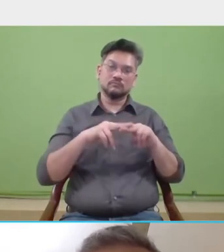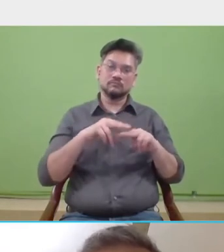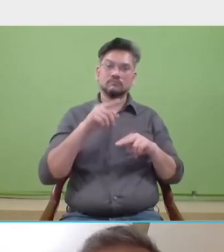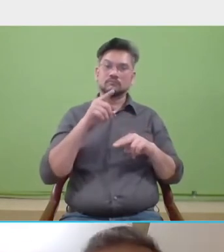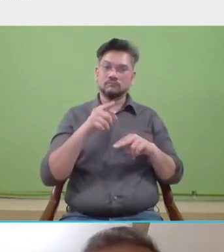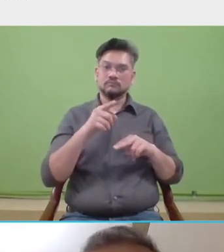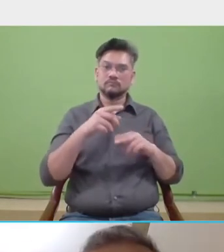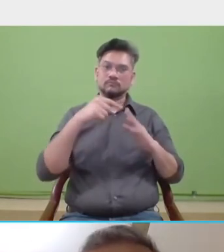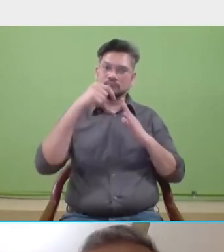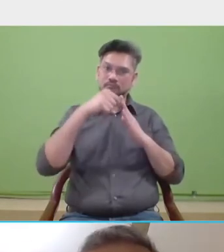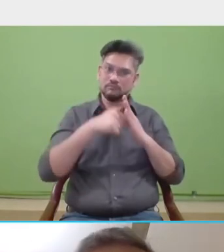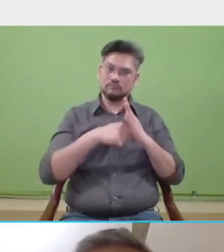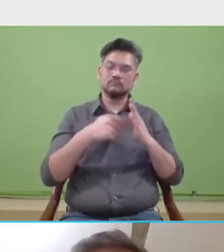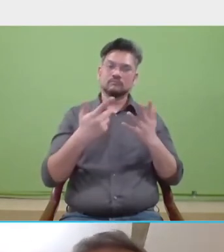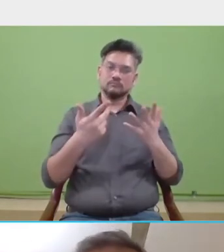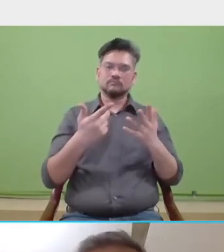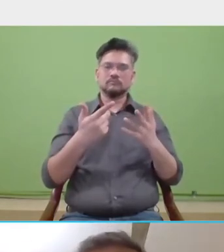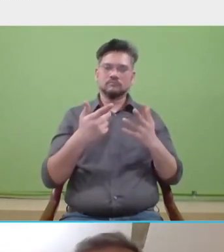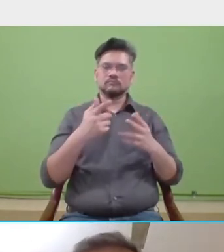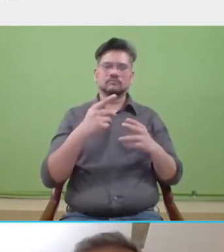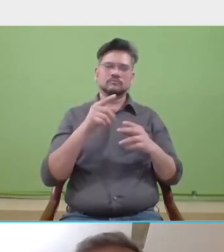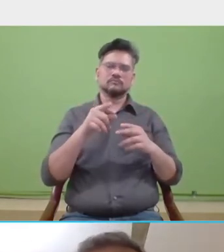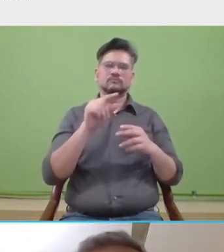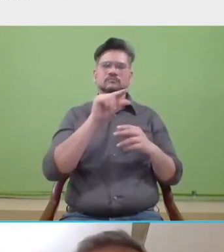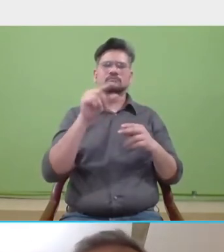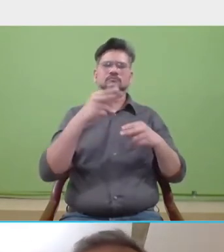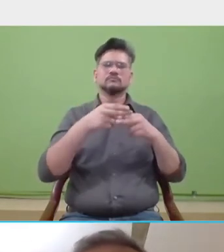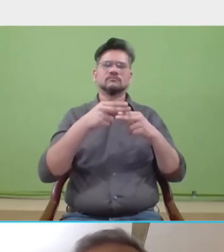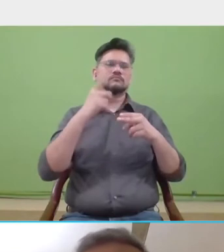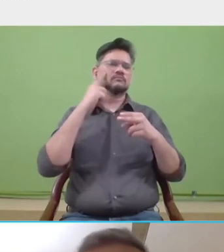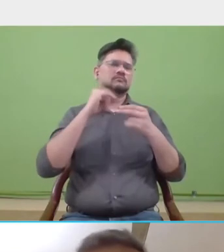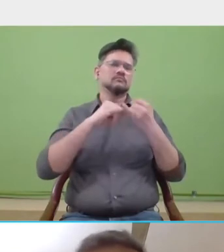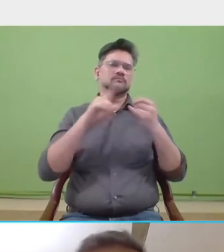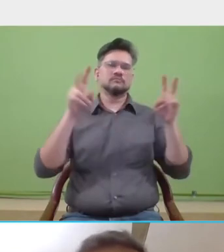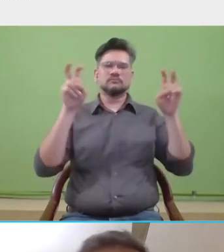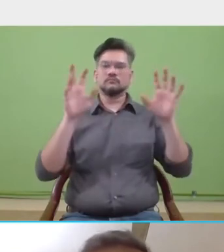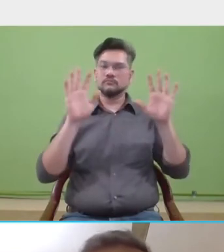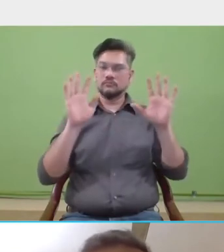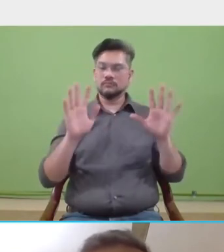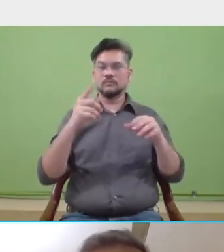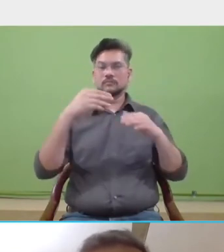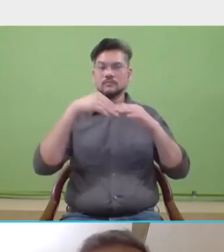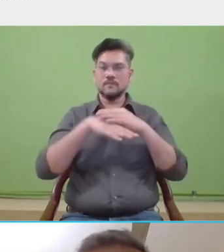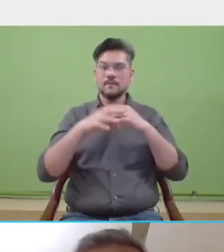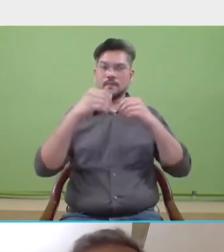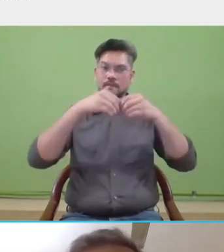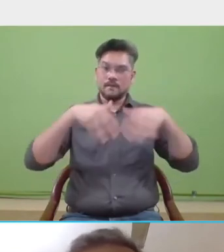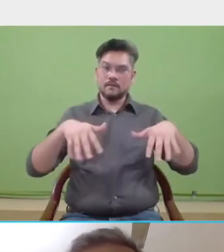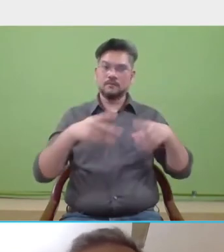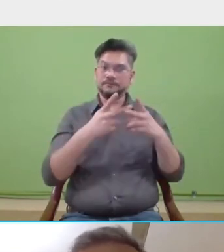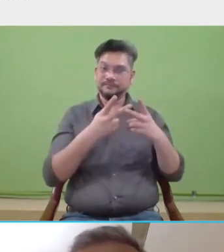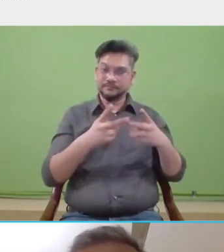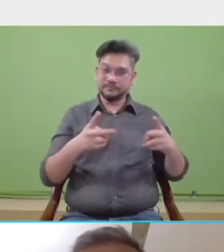isl no problem with that but they the variety the difference that you notice are at a level